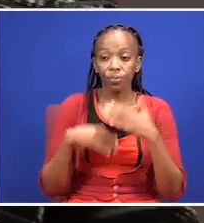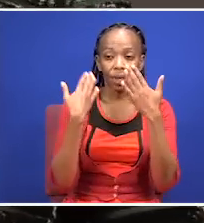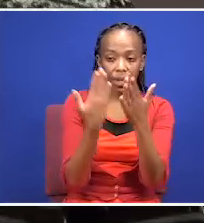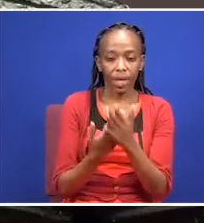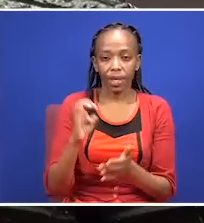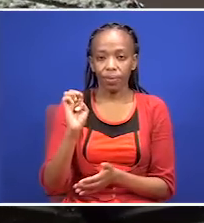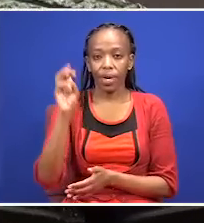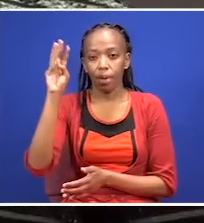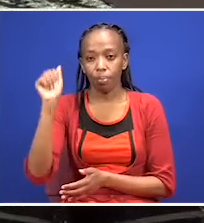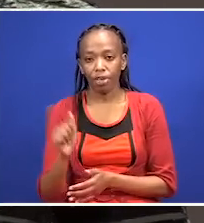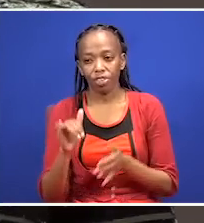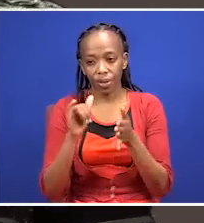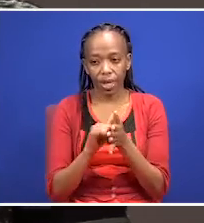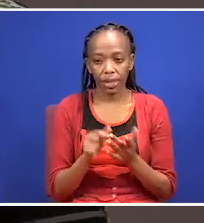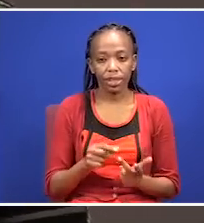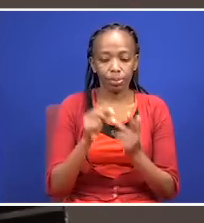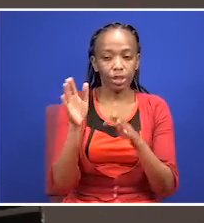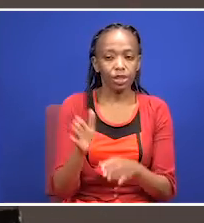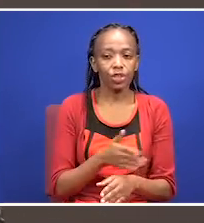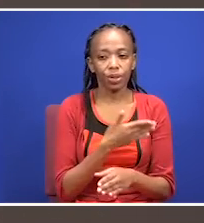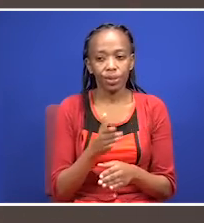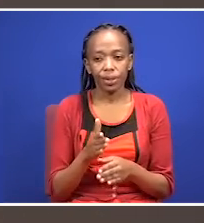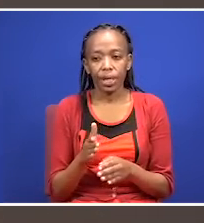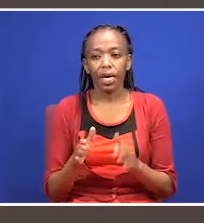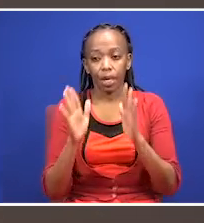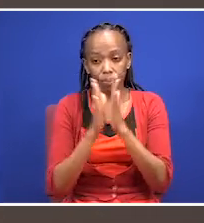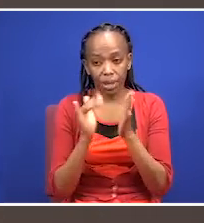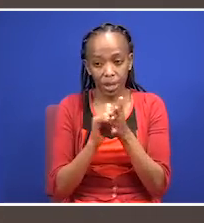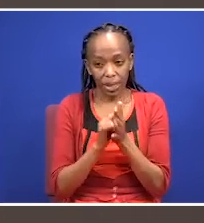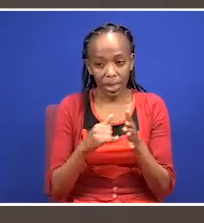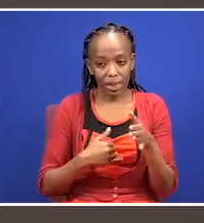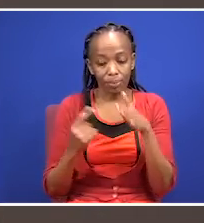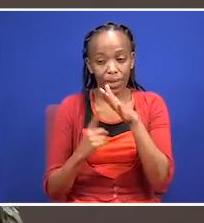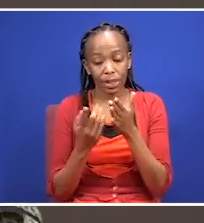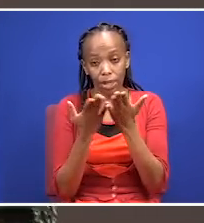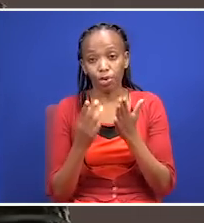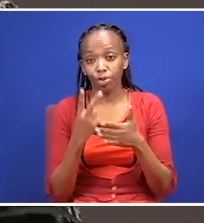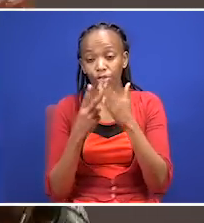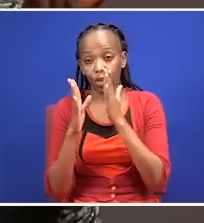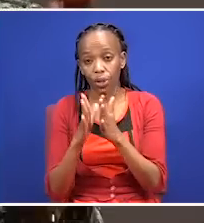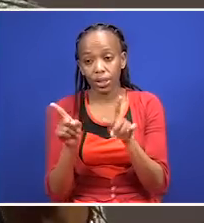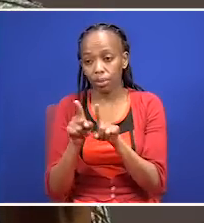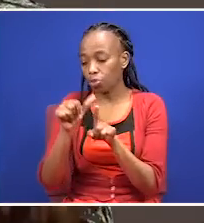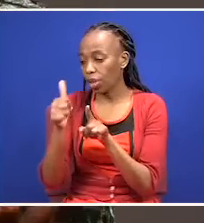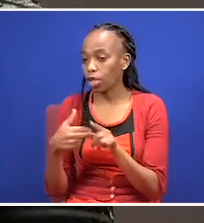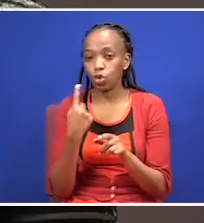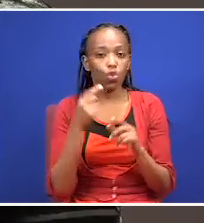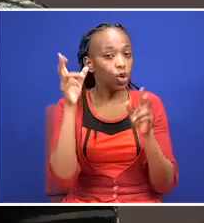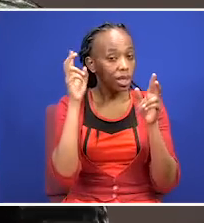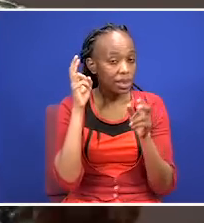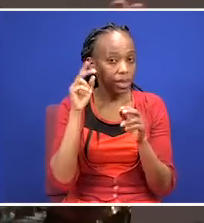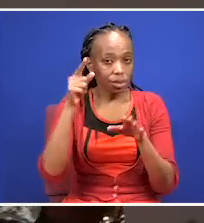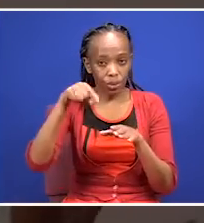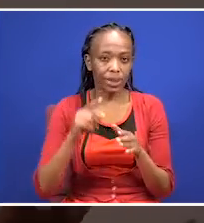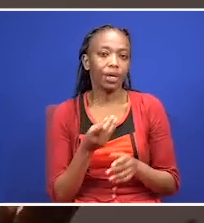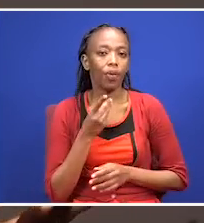thank you emma for that special song and i pray that it has ministered to you viewers and to those who are listening to us and